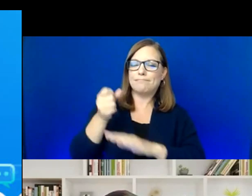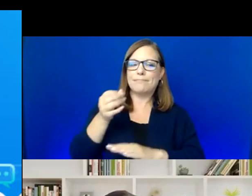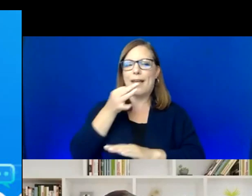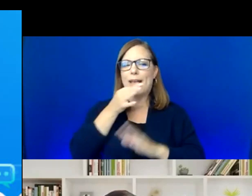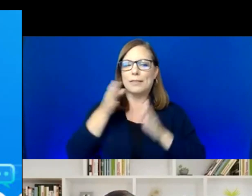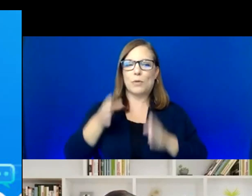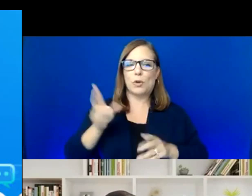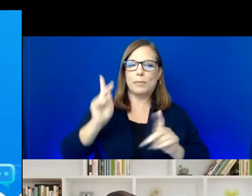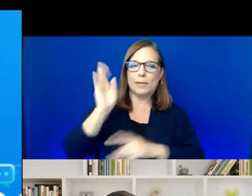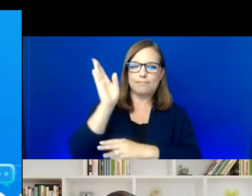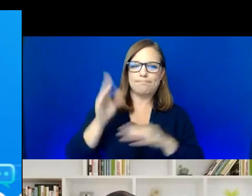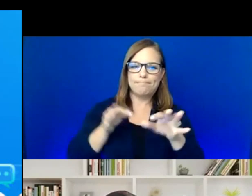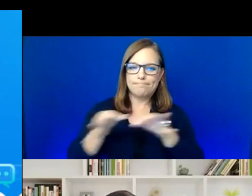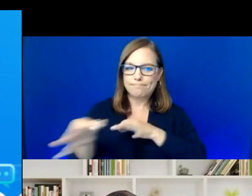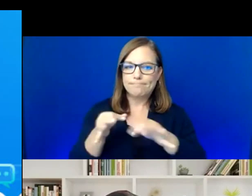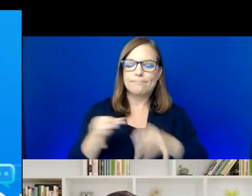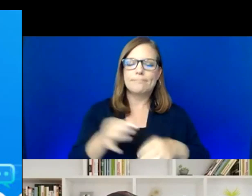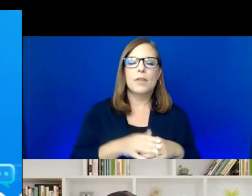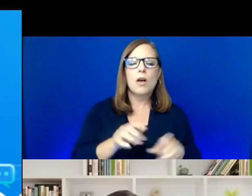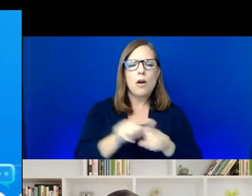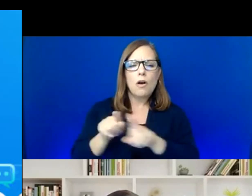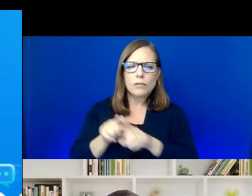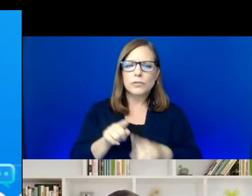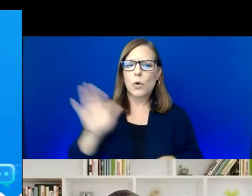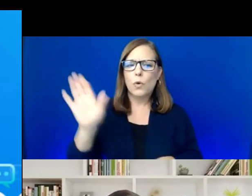we welcome any written recommendation by email as well.